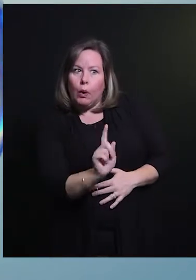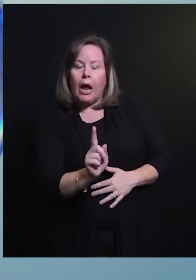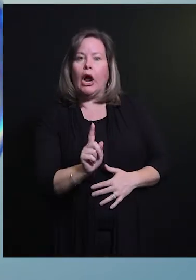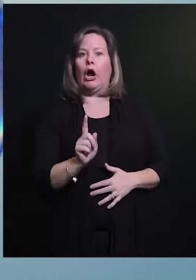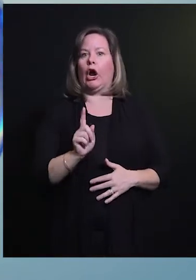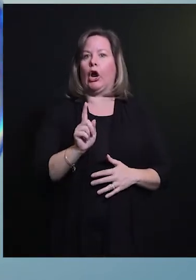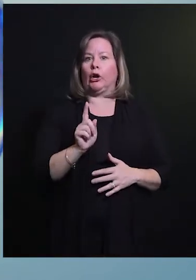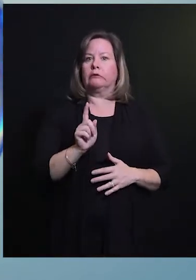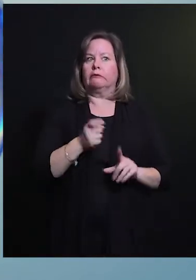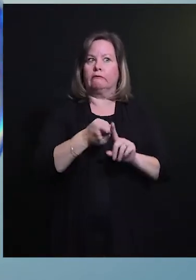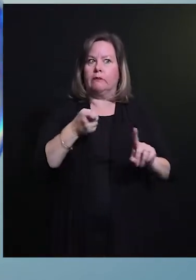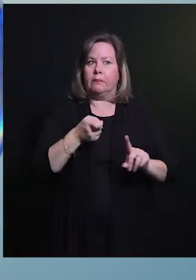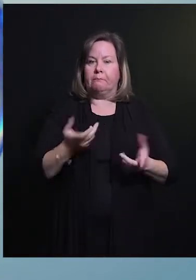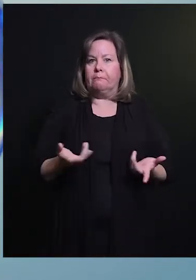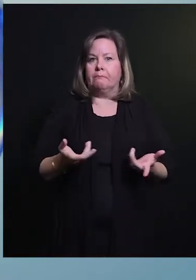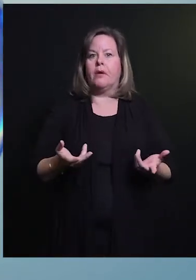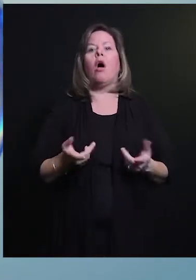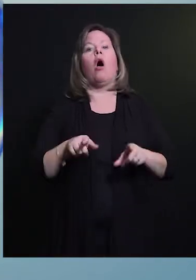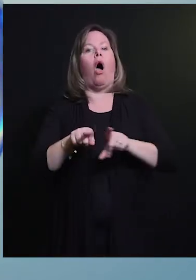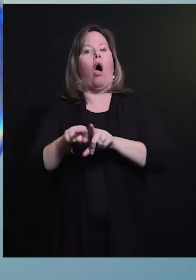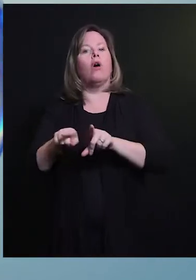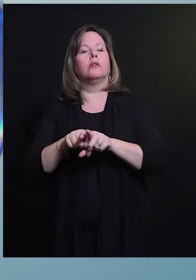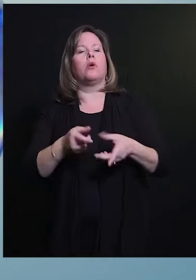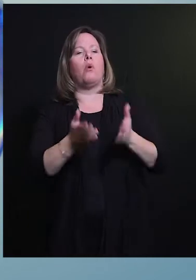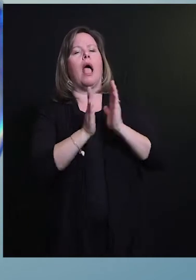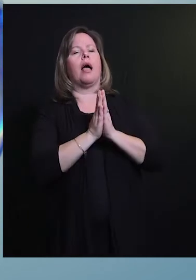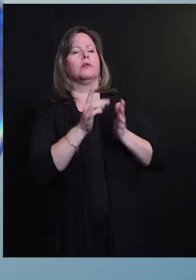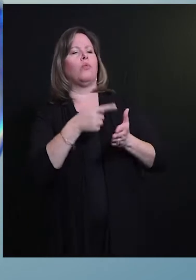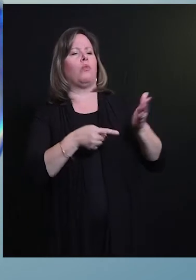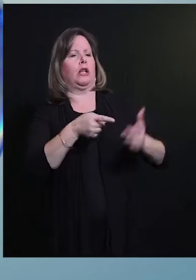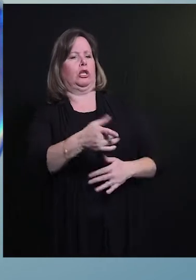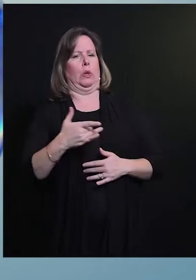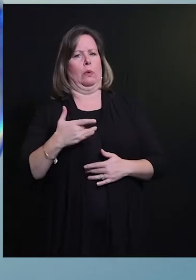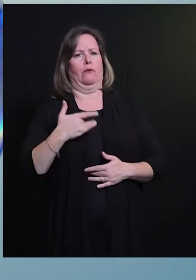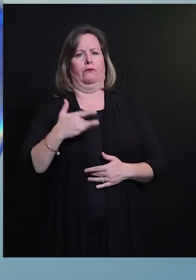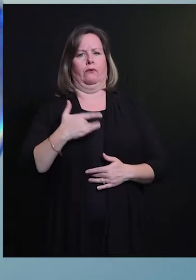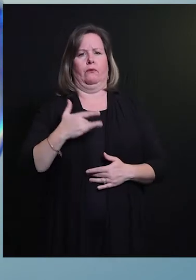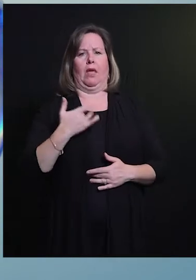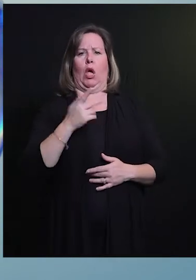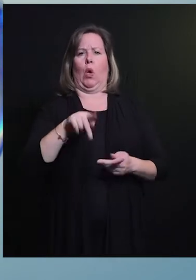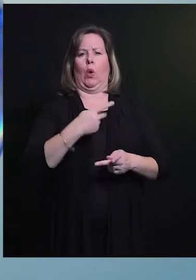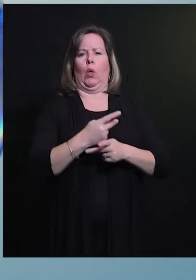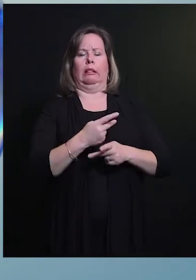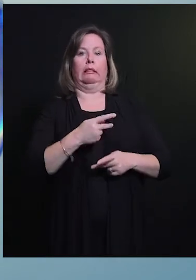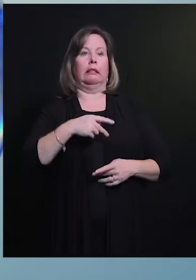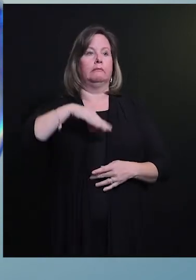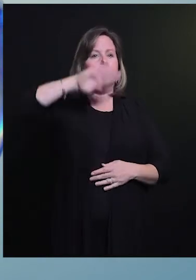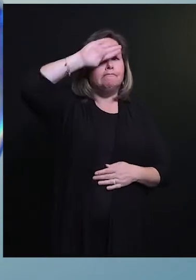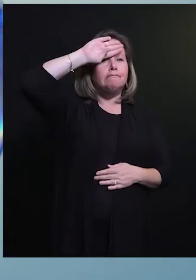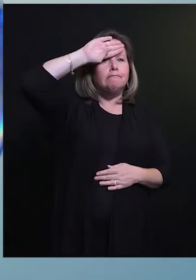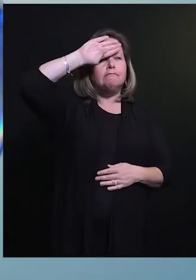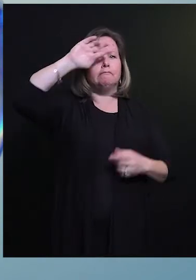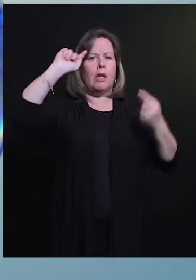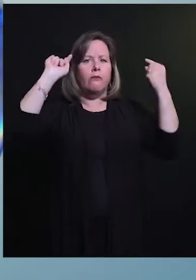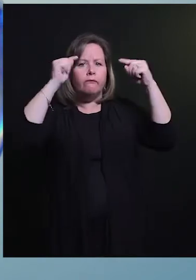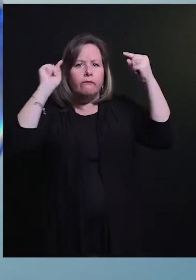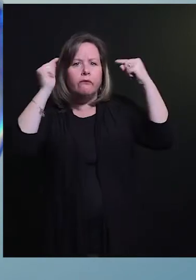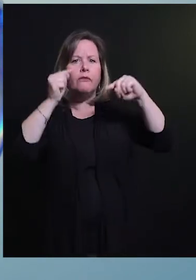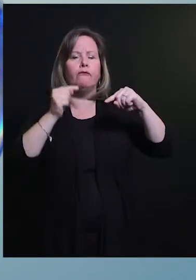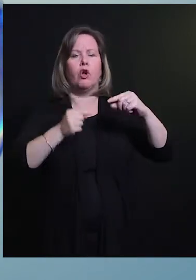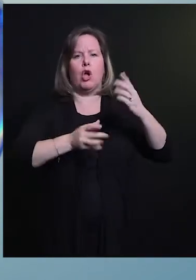to figure out where they got it. We're also asking about their symptoms, what type of symptoms do they have, headache,